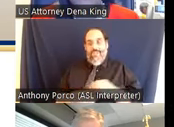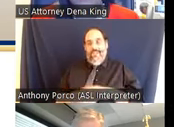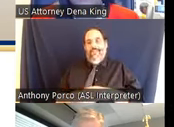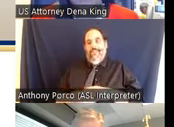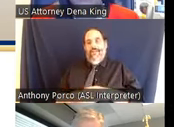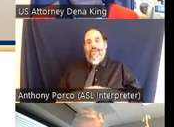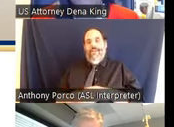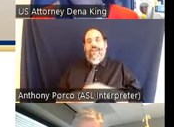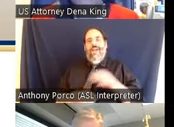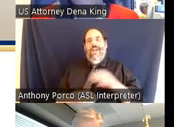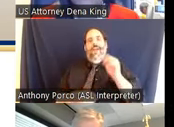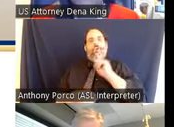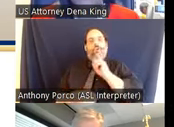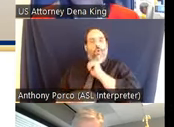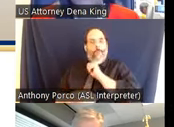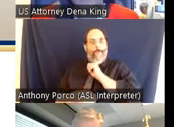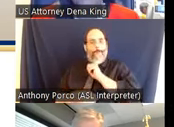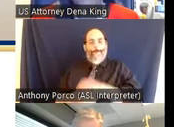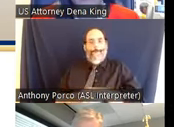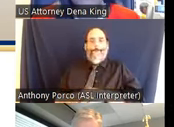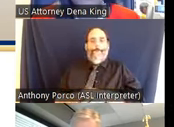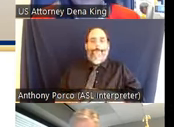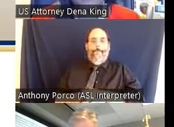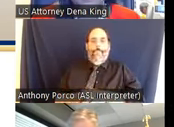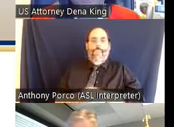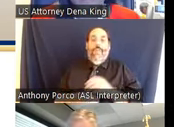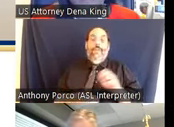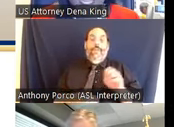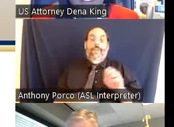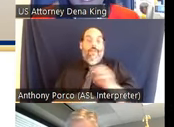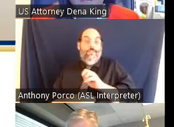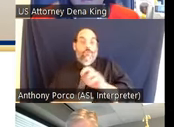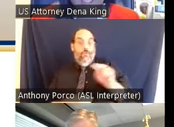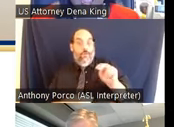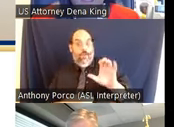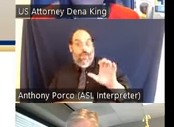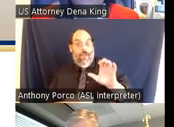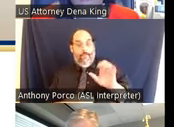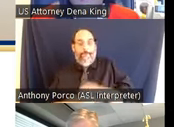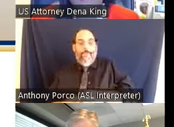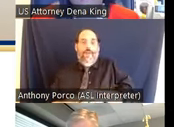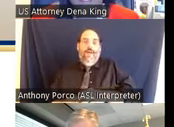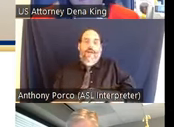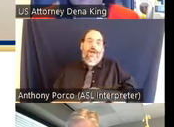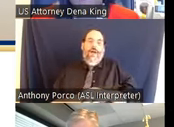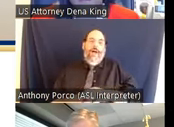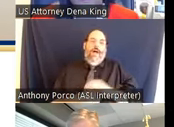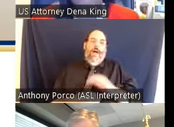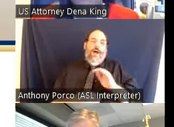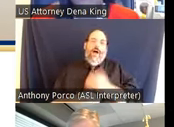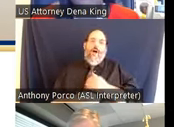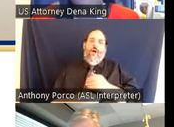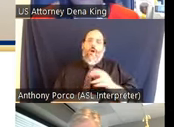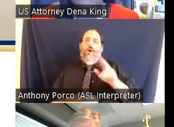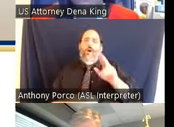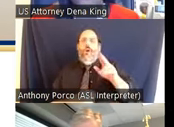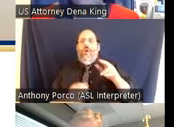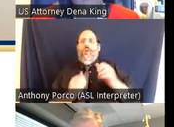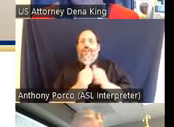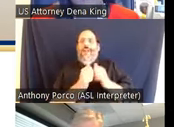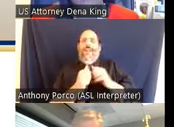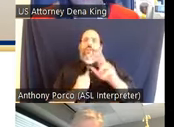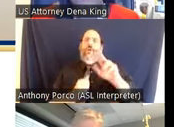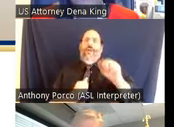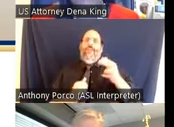of Arizona. From the Eastern District of North Carolina, our United Against Hate event partly focused on